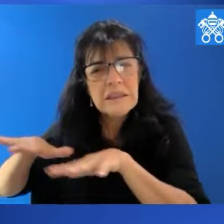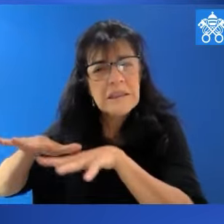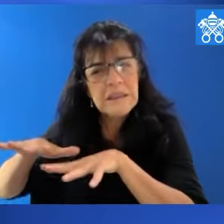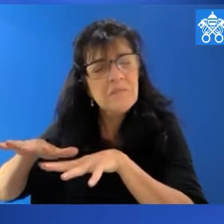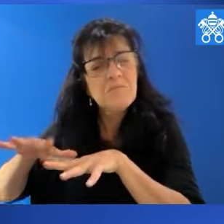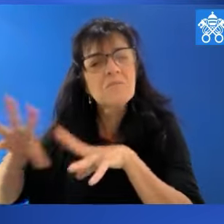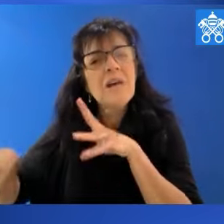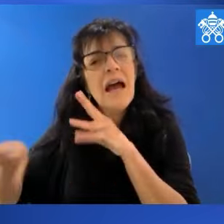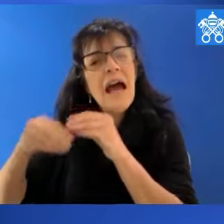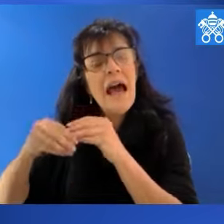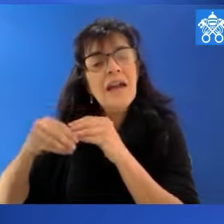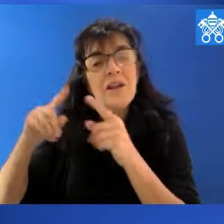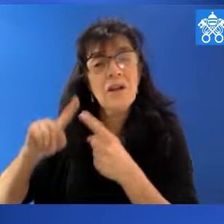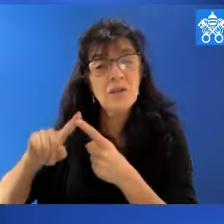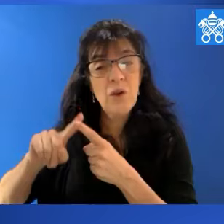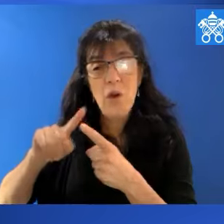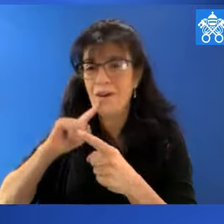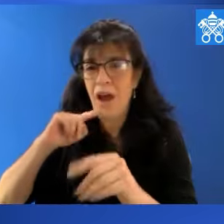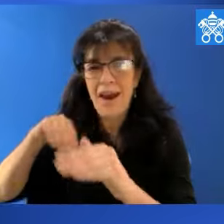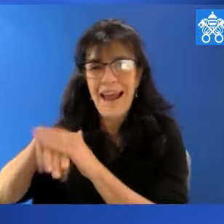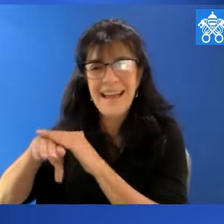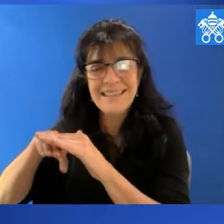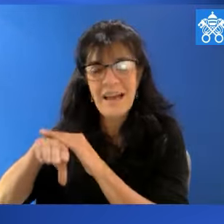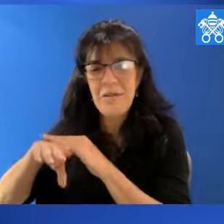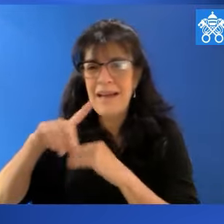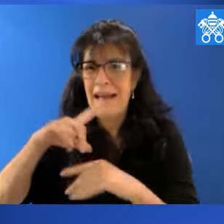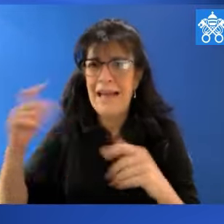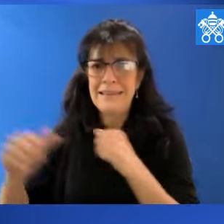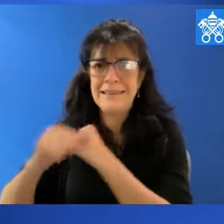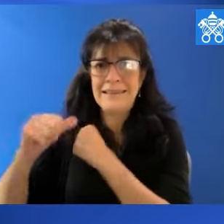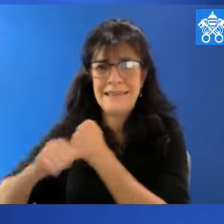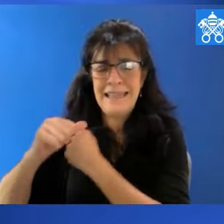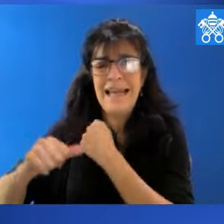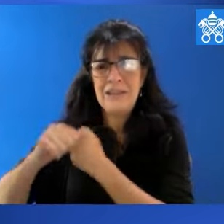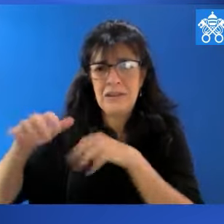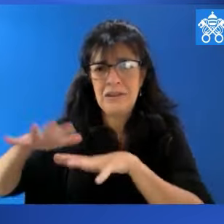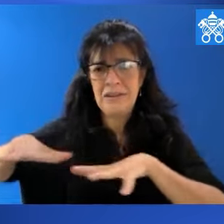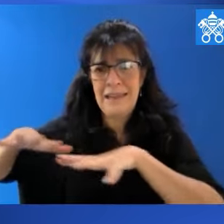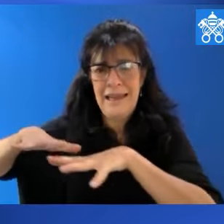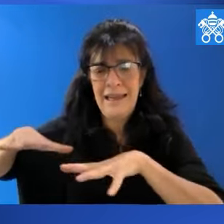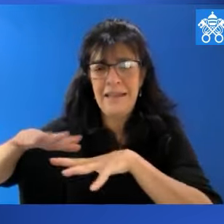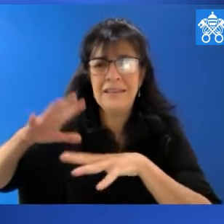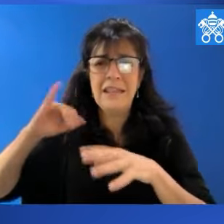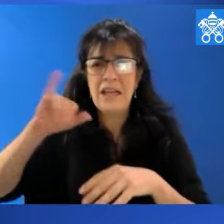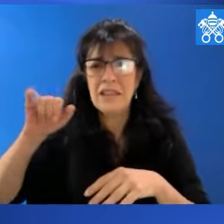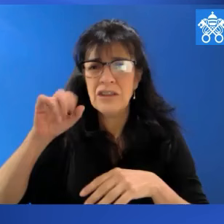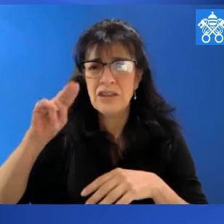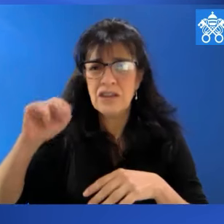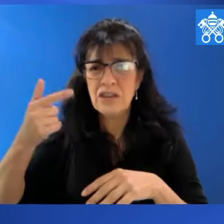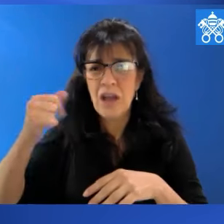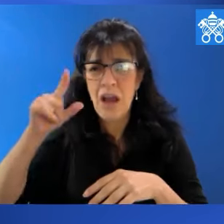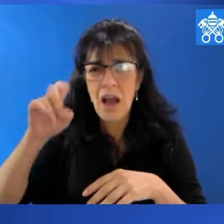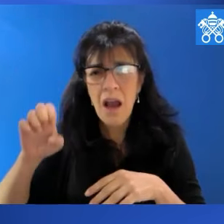also those inaccessible and dangerous territories, such as territories, jungles,